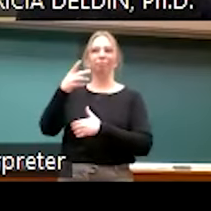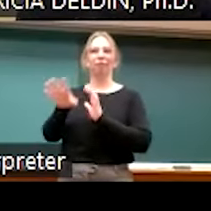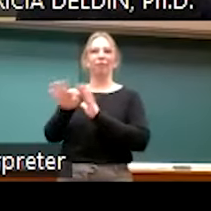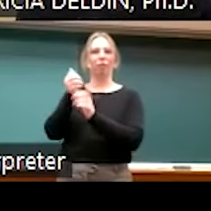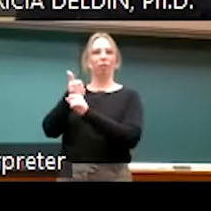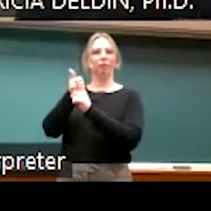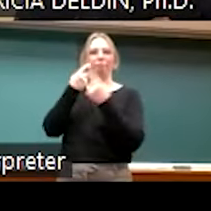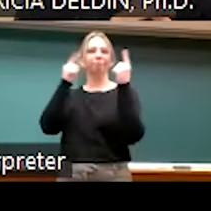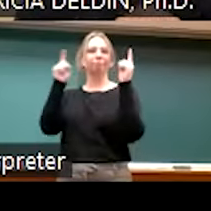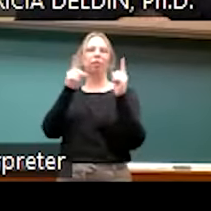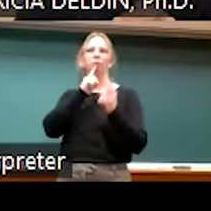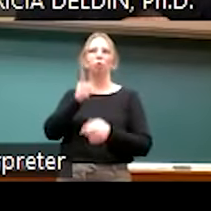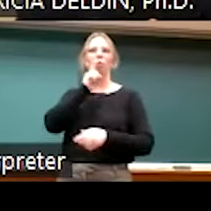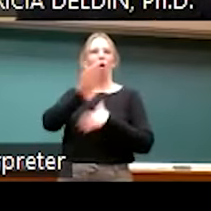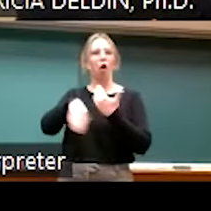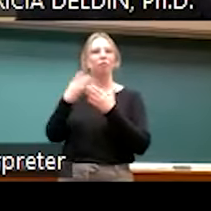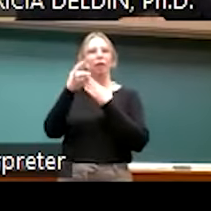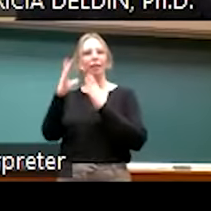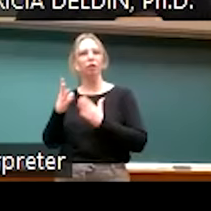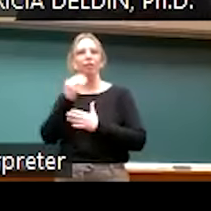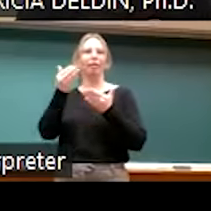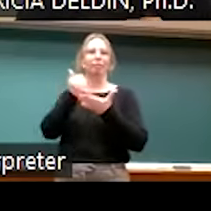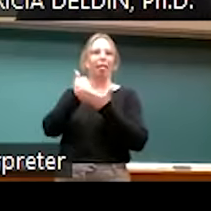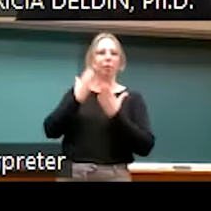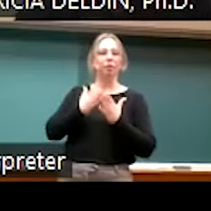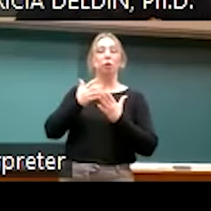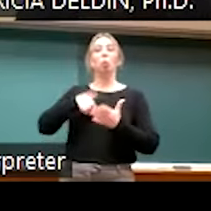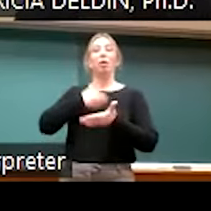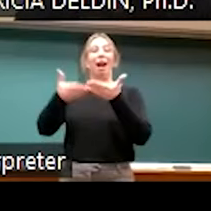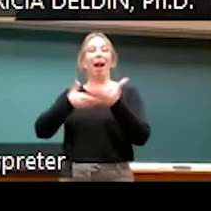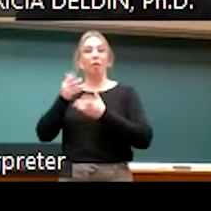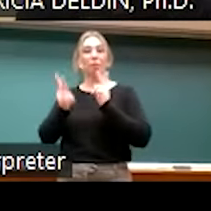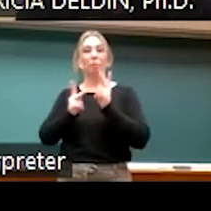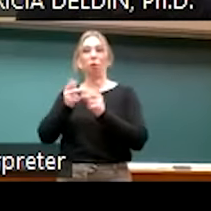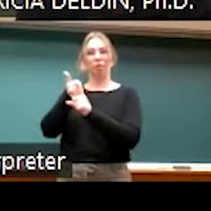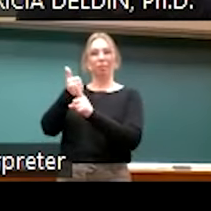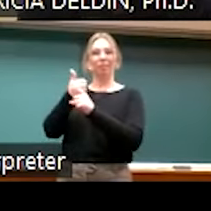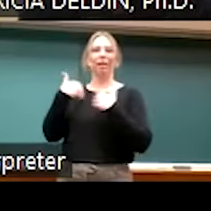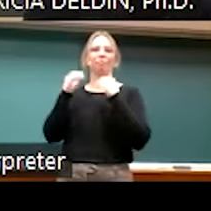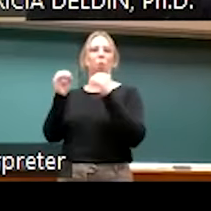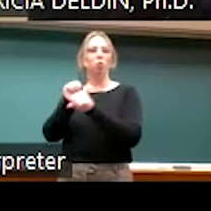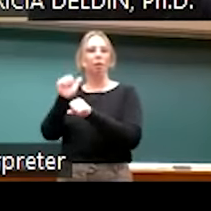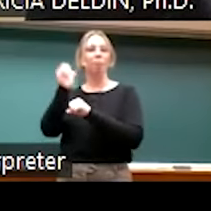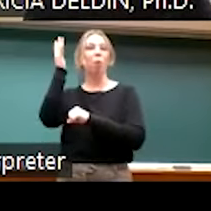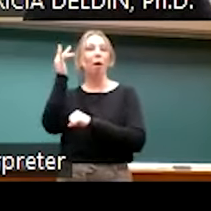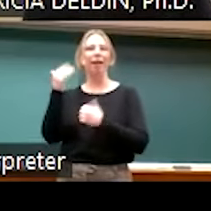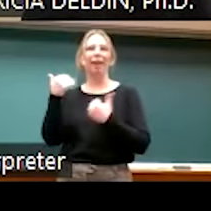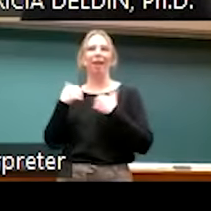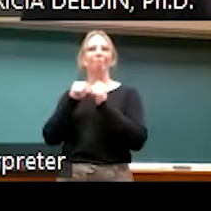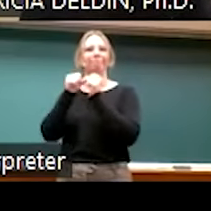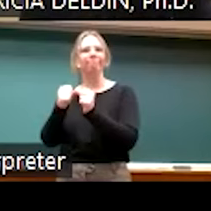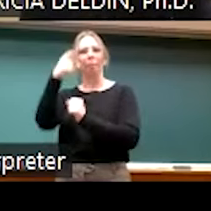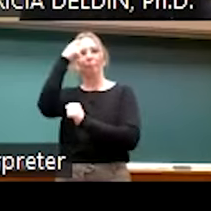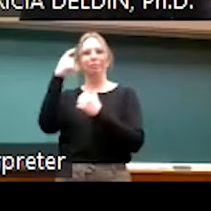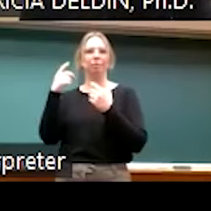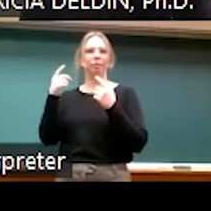and helpers. So we were hiring people who were not employed due to their chronic mental illness, usually anxiety